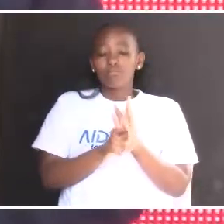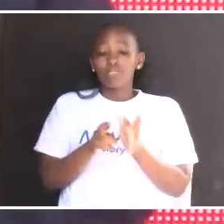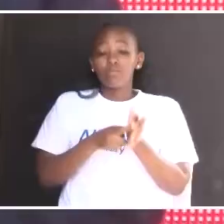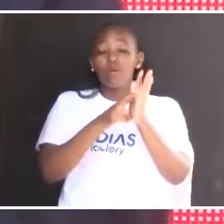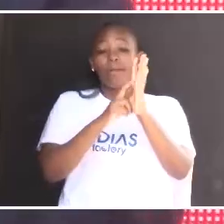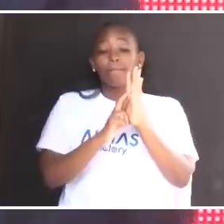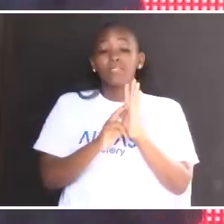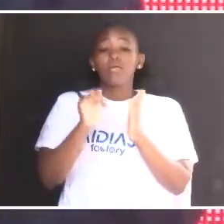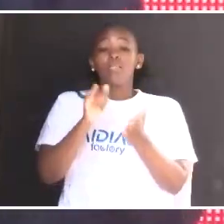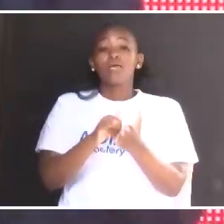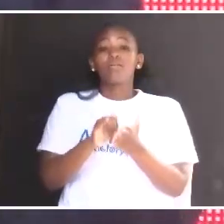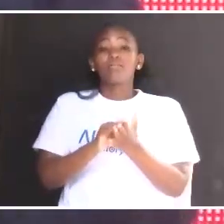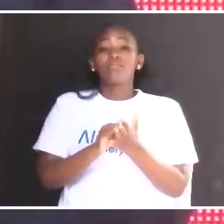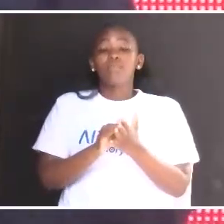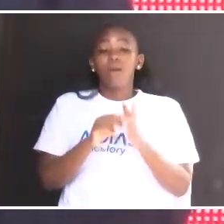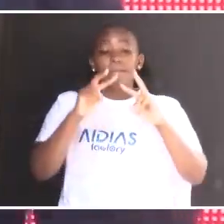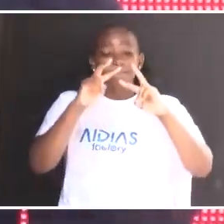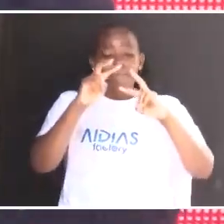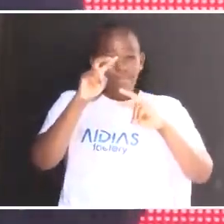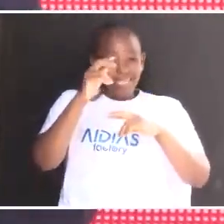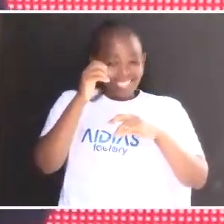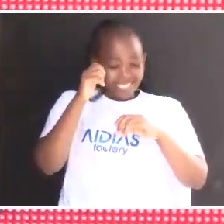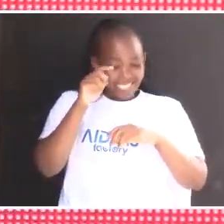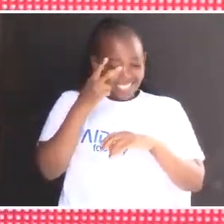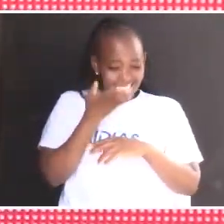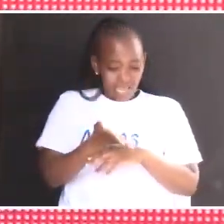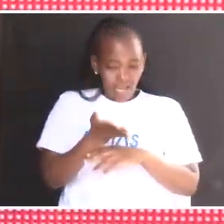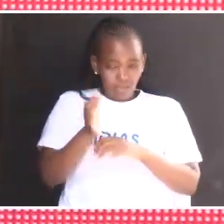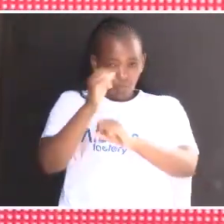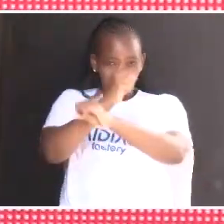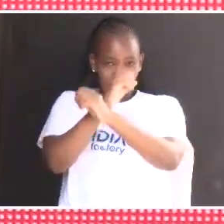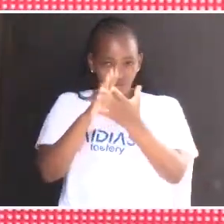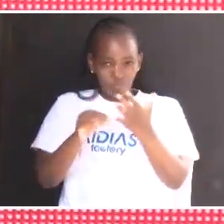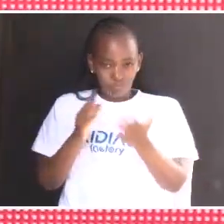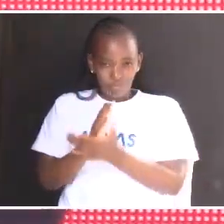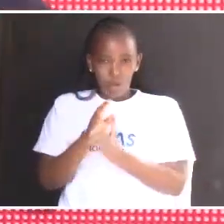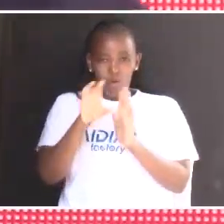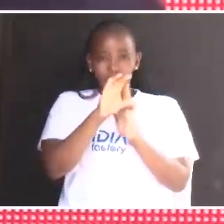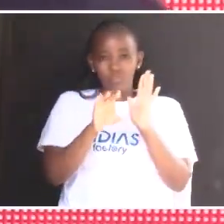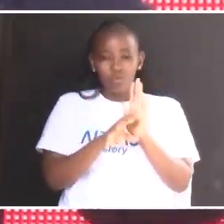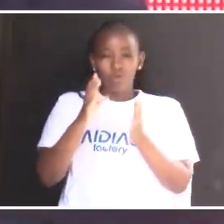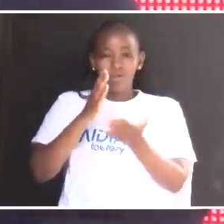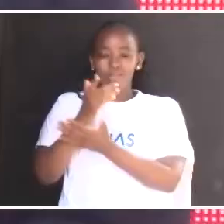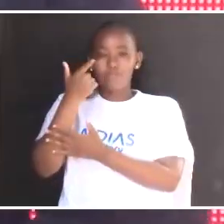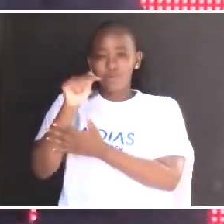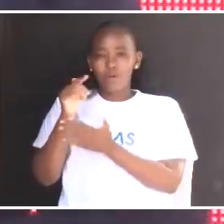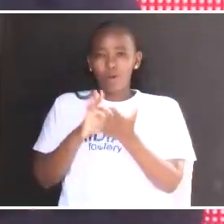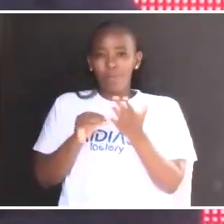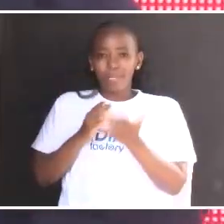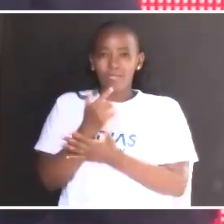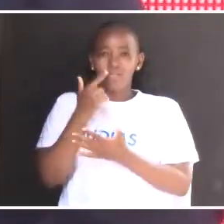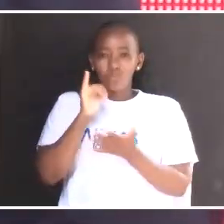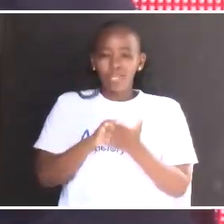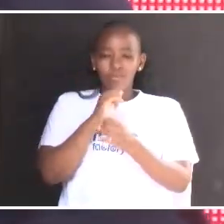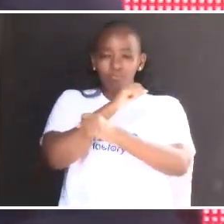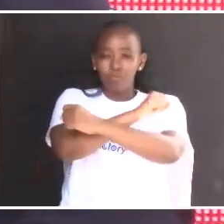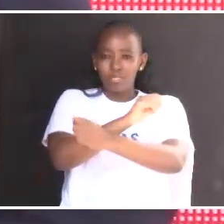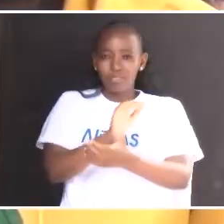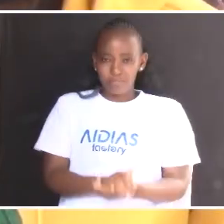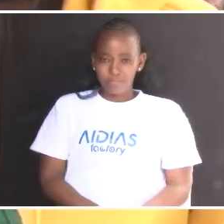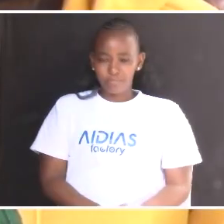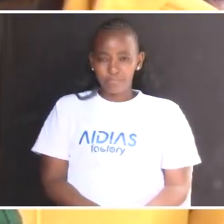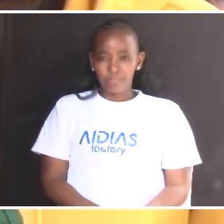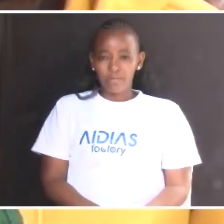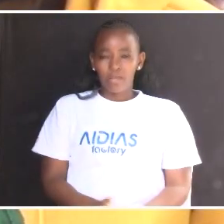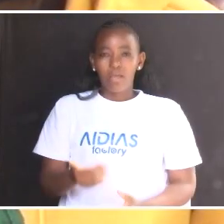requirement that the state protects copyright. So it is a constitutional right for your copyright to be protected. And